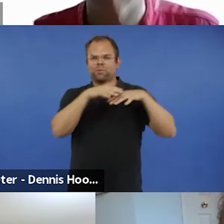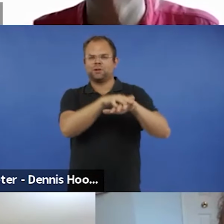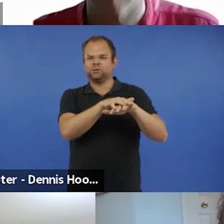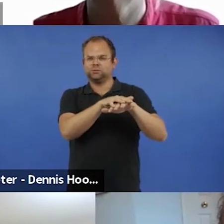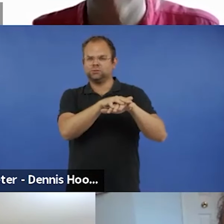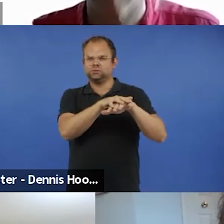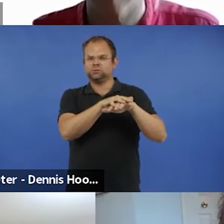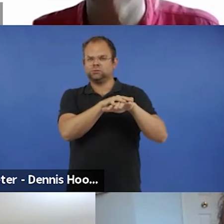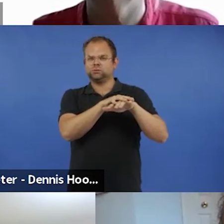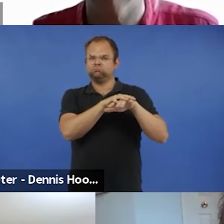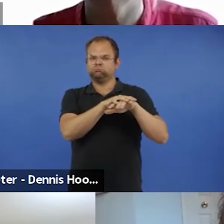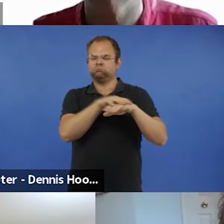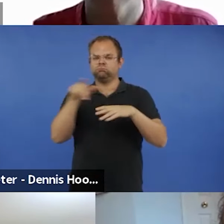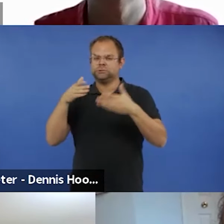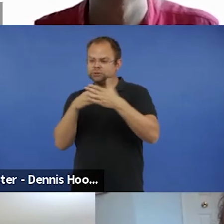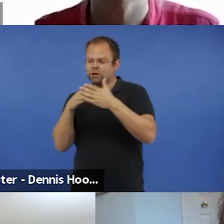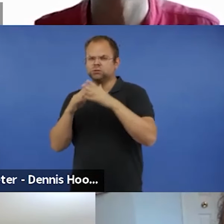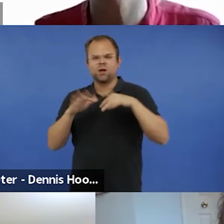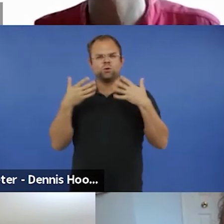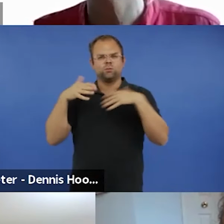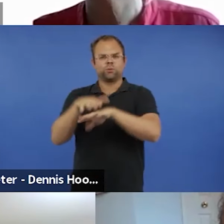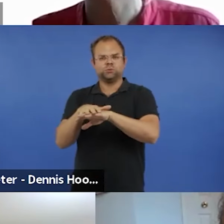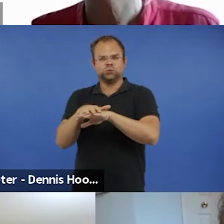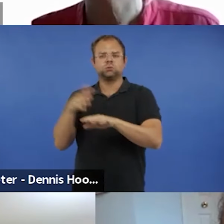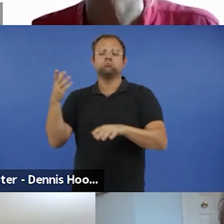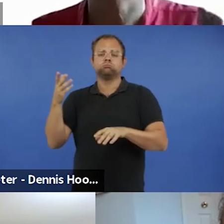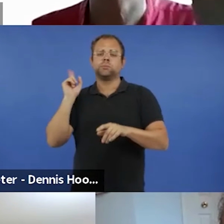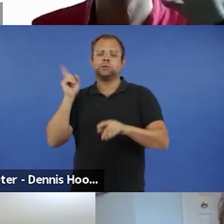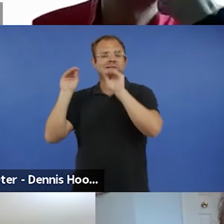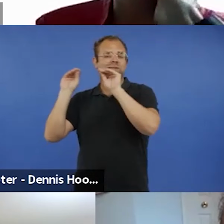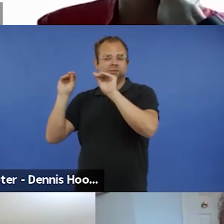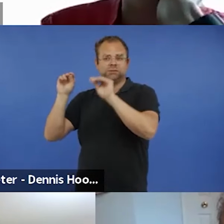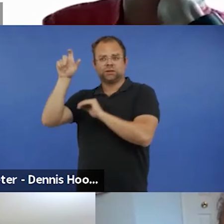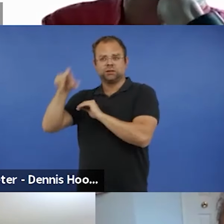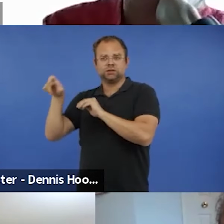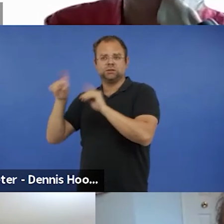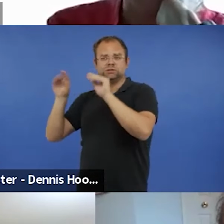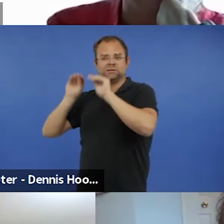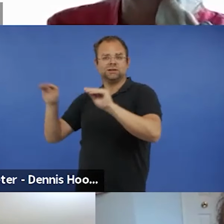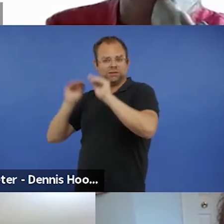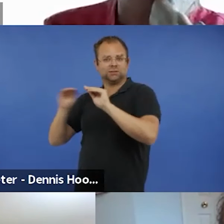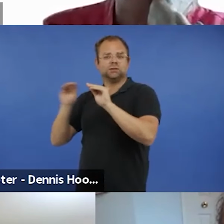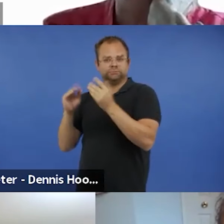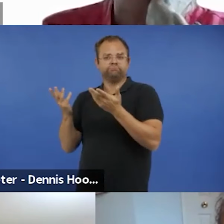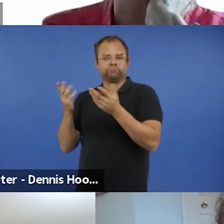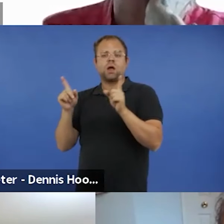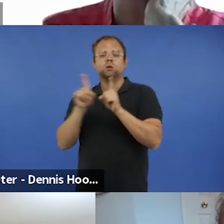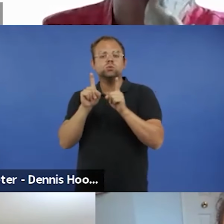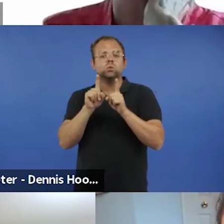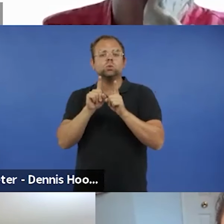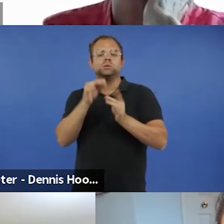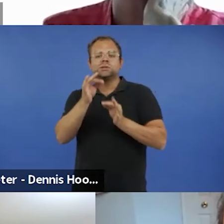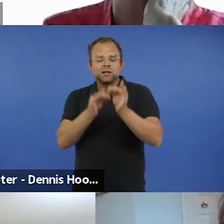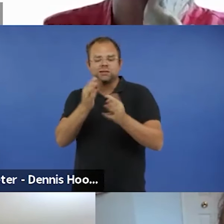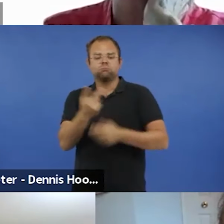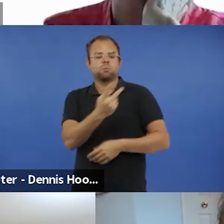certain strategies like pair work and small group activities, as well as peer support, especially in classroom settings with a